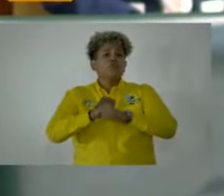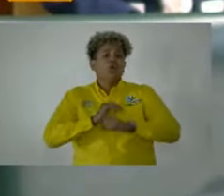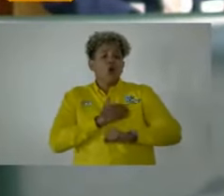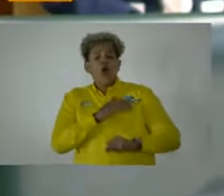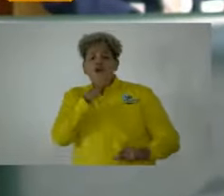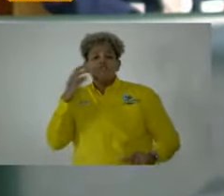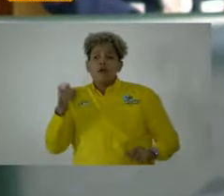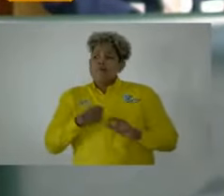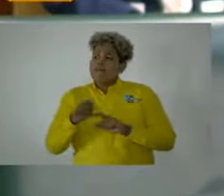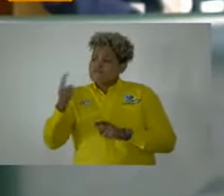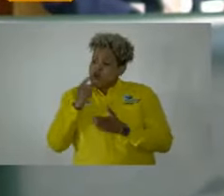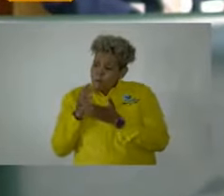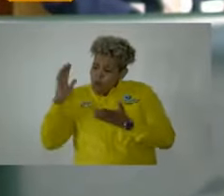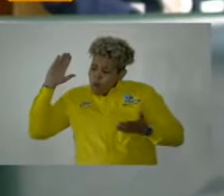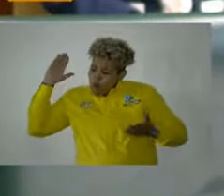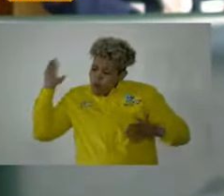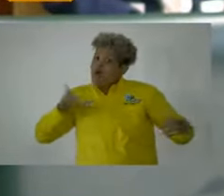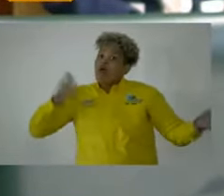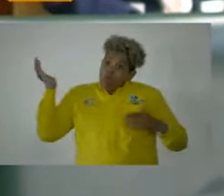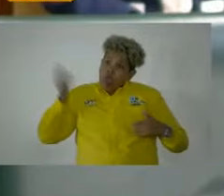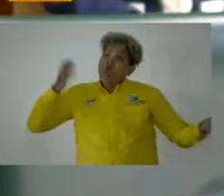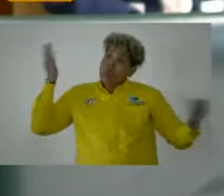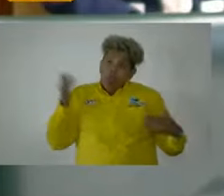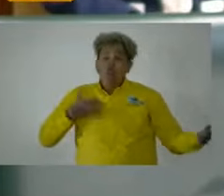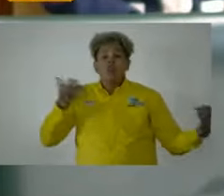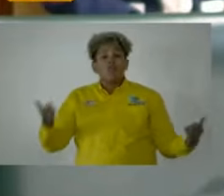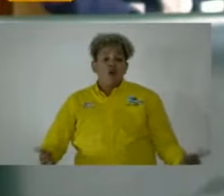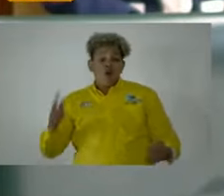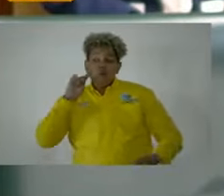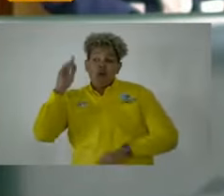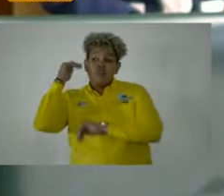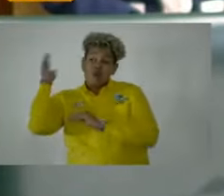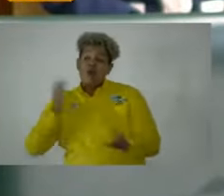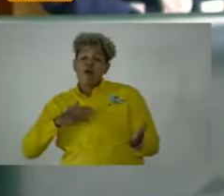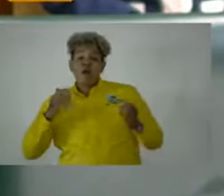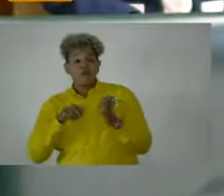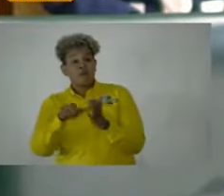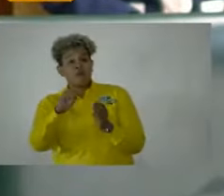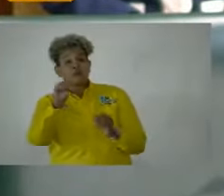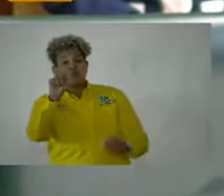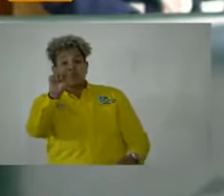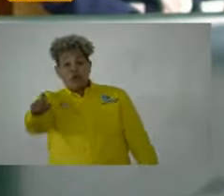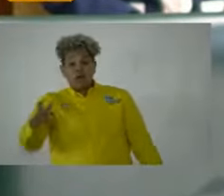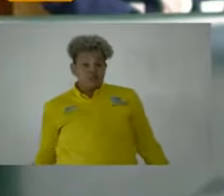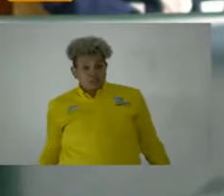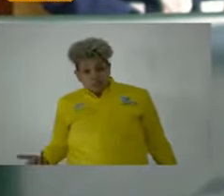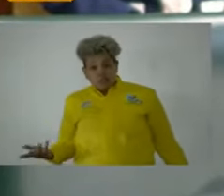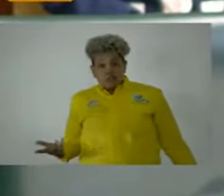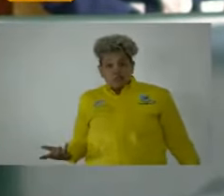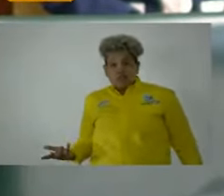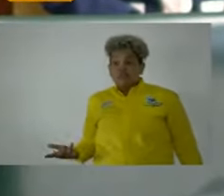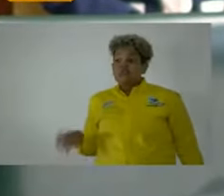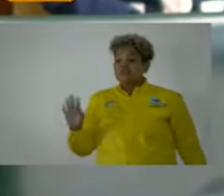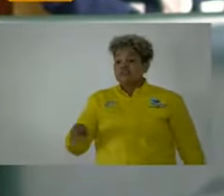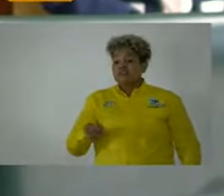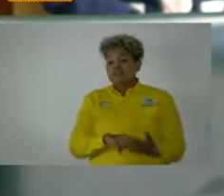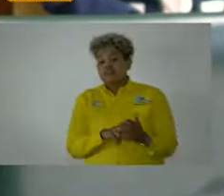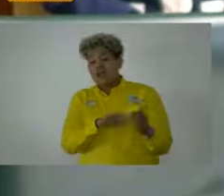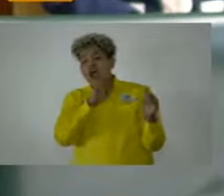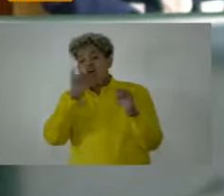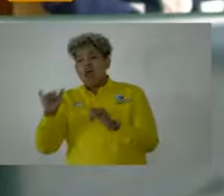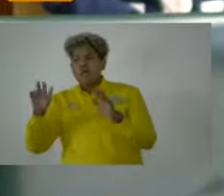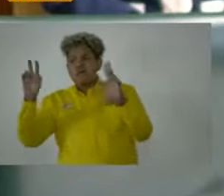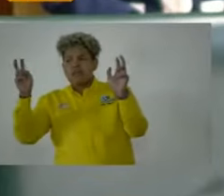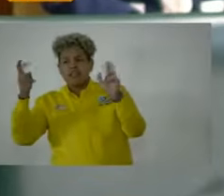farmers from the wave of imports of produce that will now come into the market without paying GCT. And there's a common theme